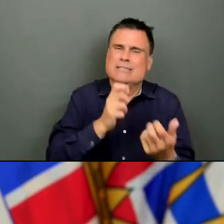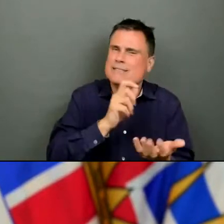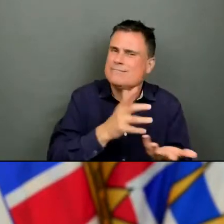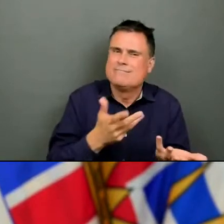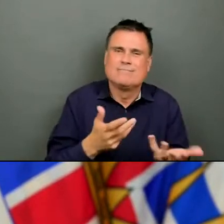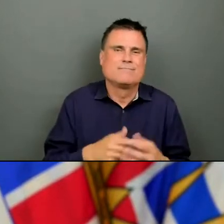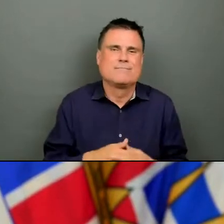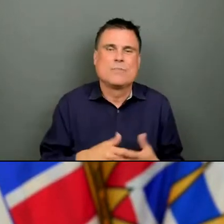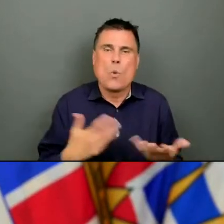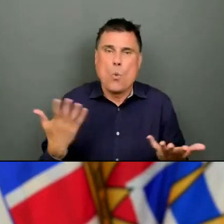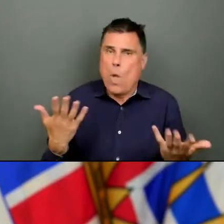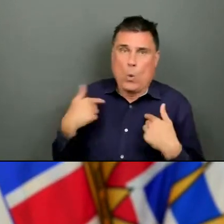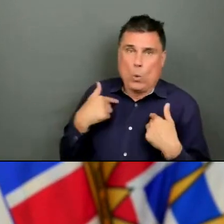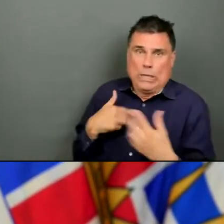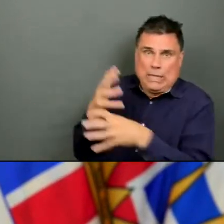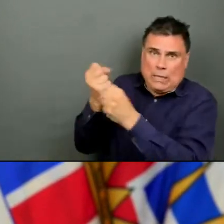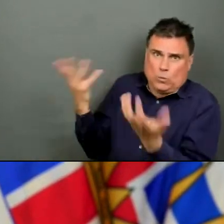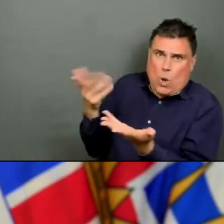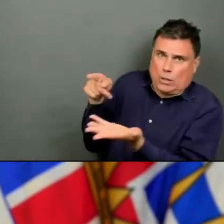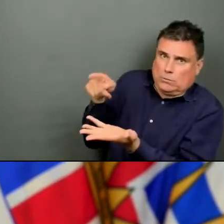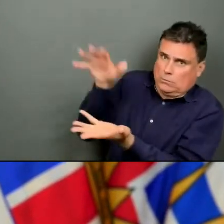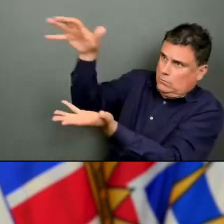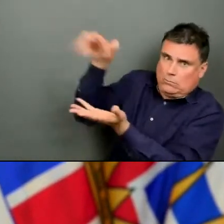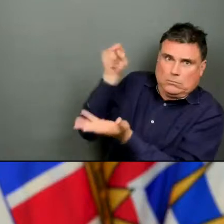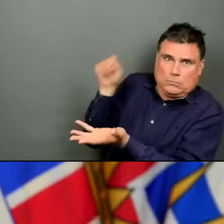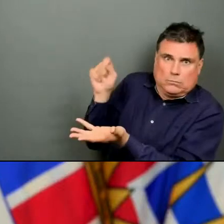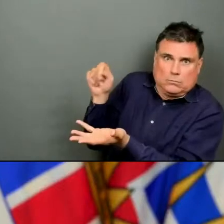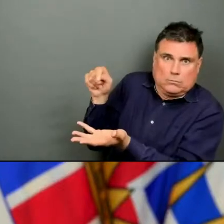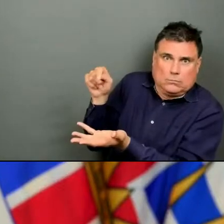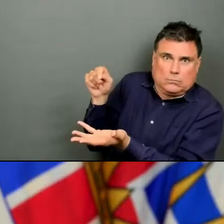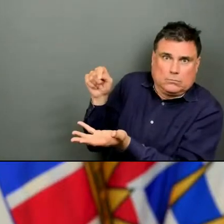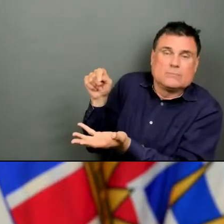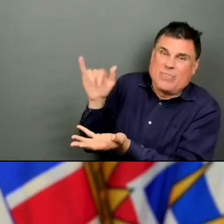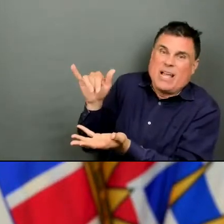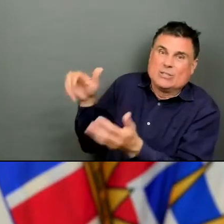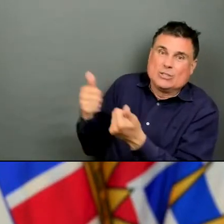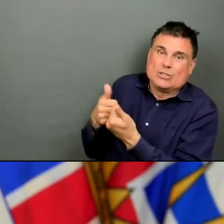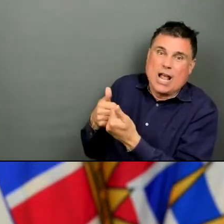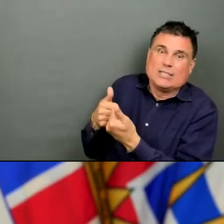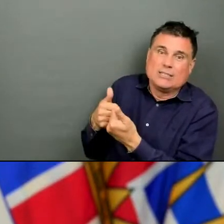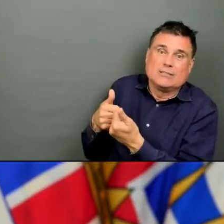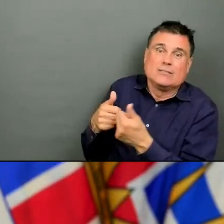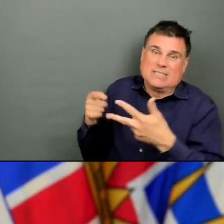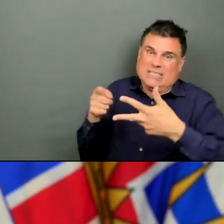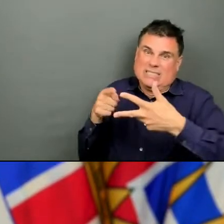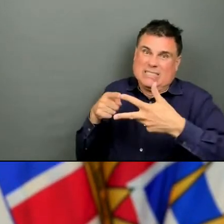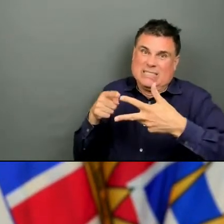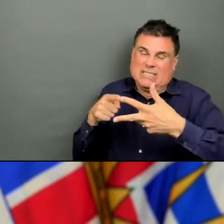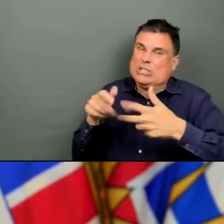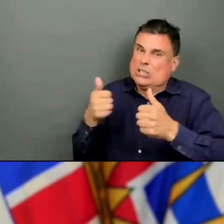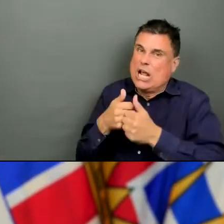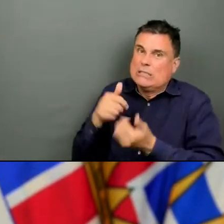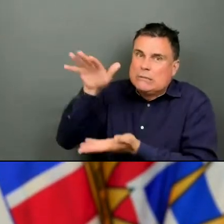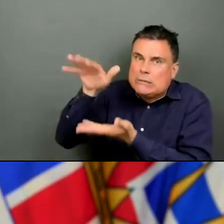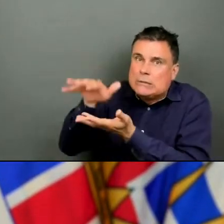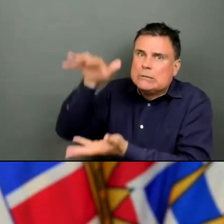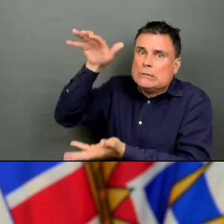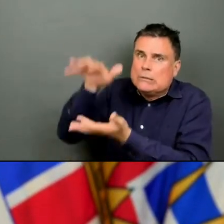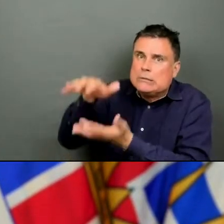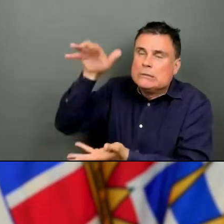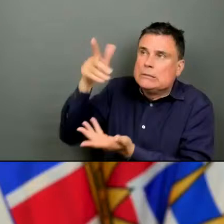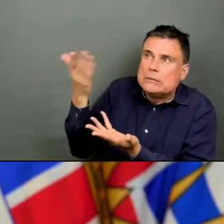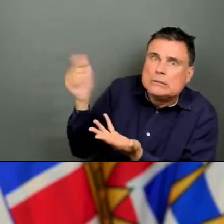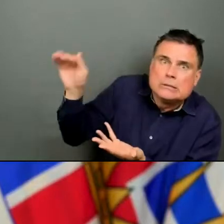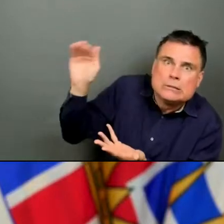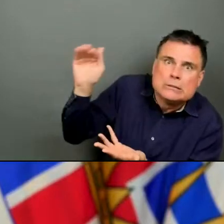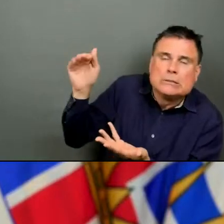And the challenge has been Moderna, quite frankly, in the last little while. So it is trickier for people who received